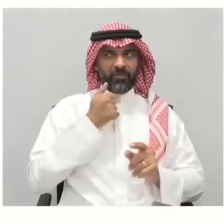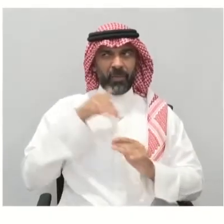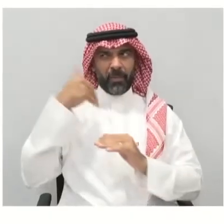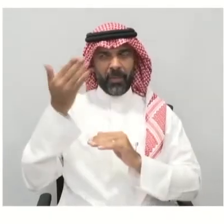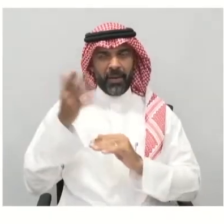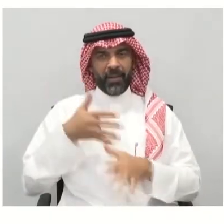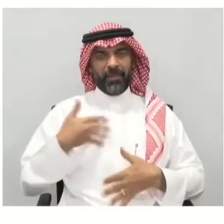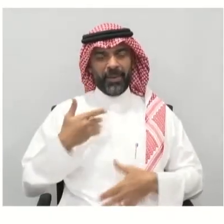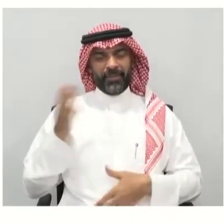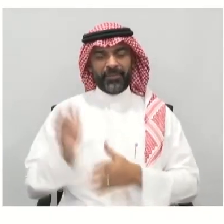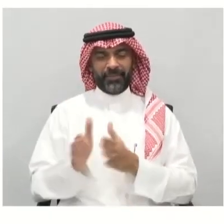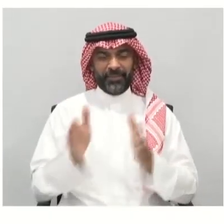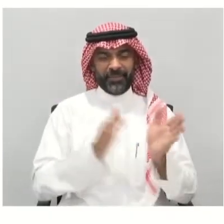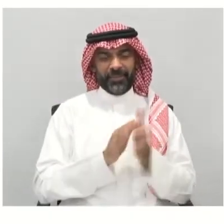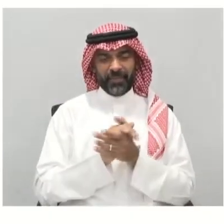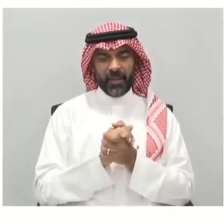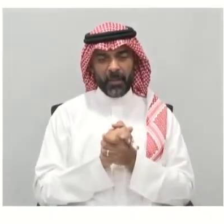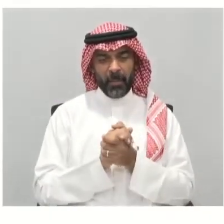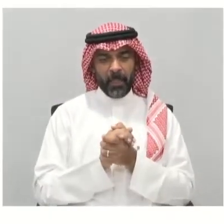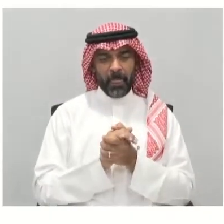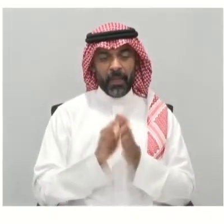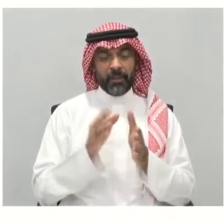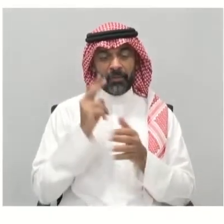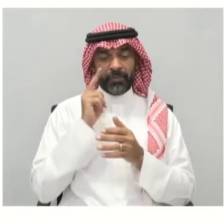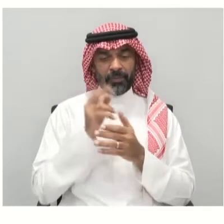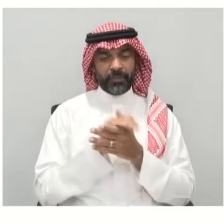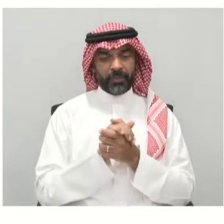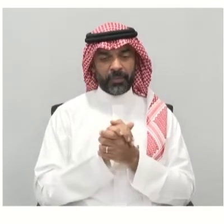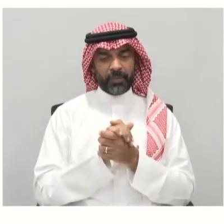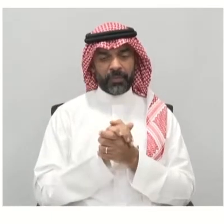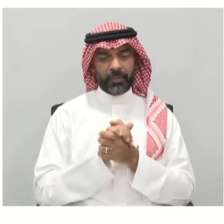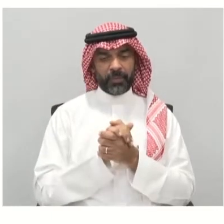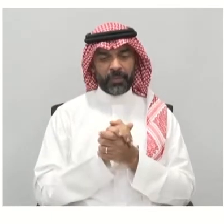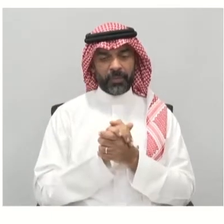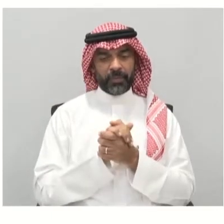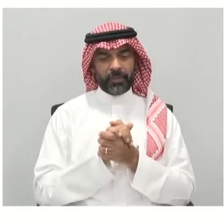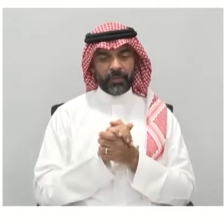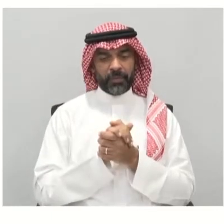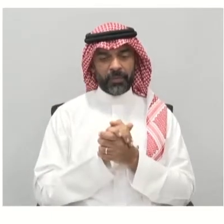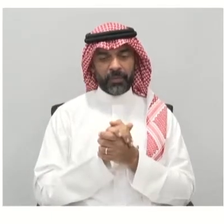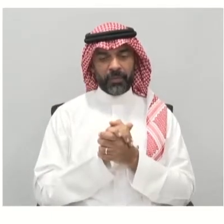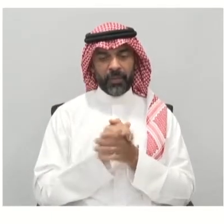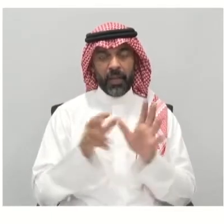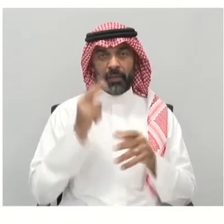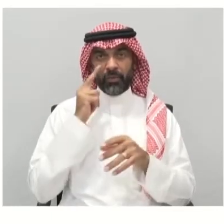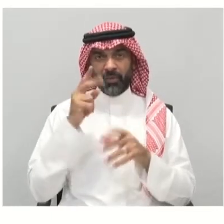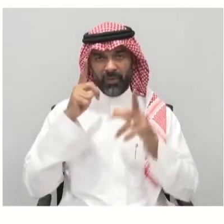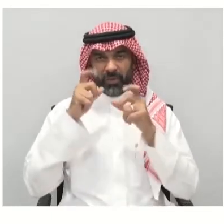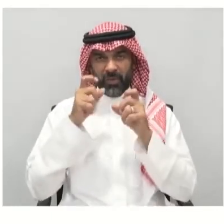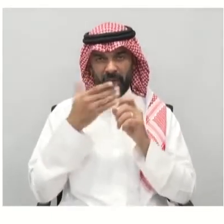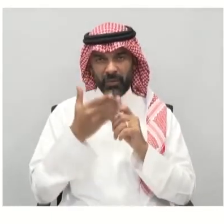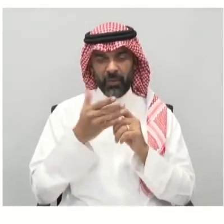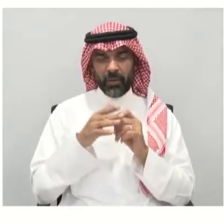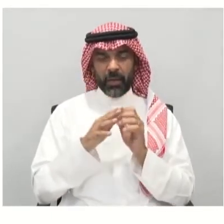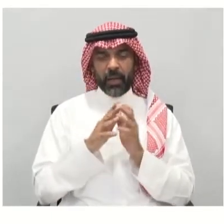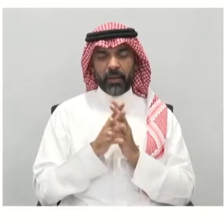Okay, so please look at the next pictures. What sentences can we write? We have been doing a lot